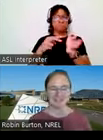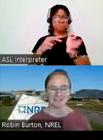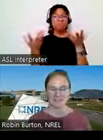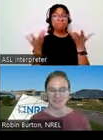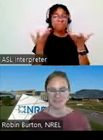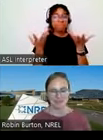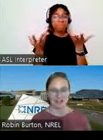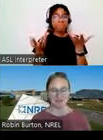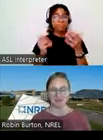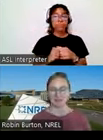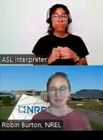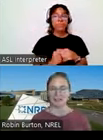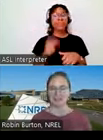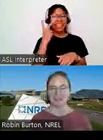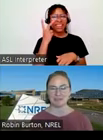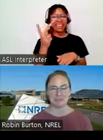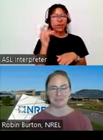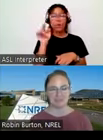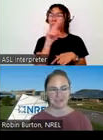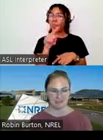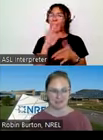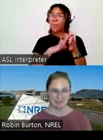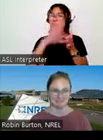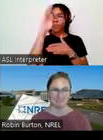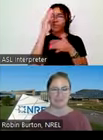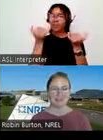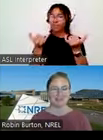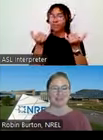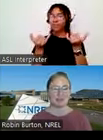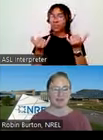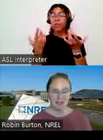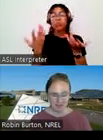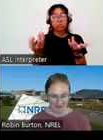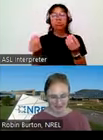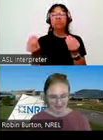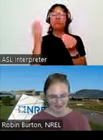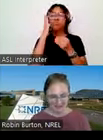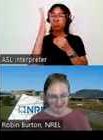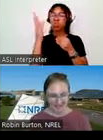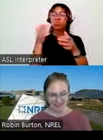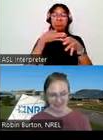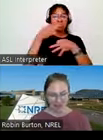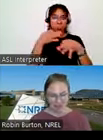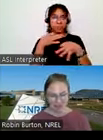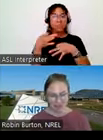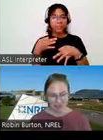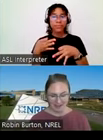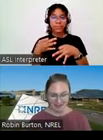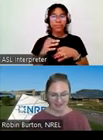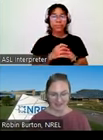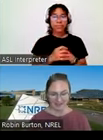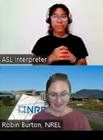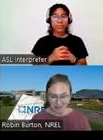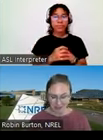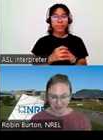about the study for the very first time. So we'll provide some introductory information. The PR100 study is a comprehensive